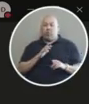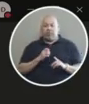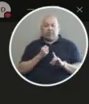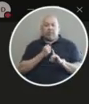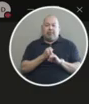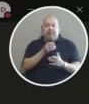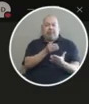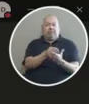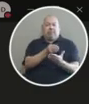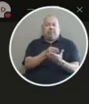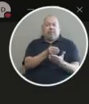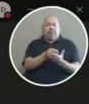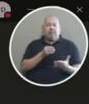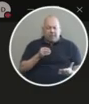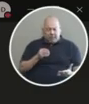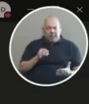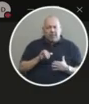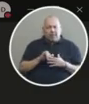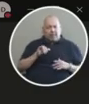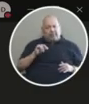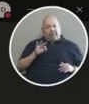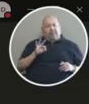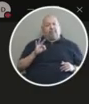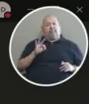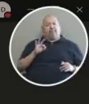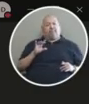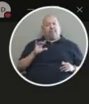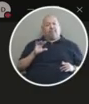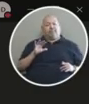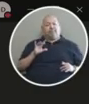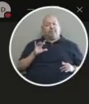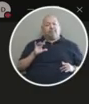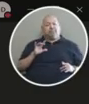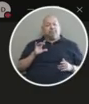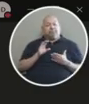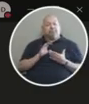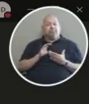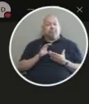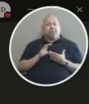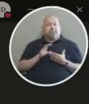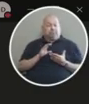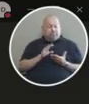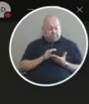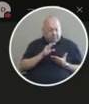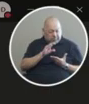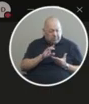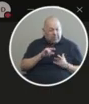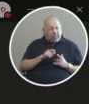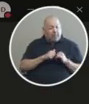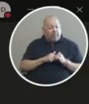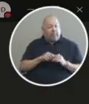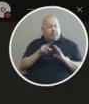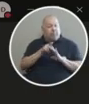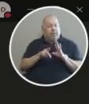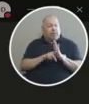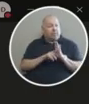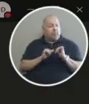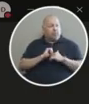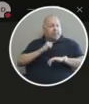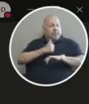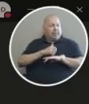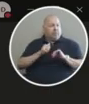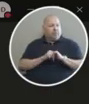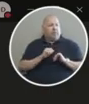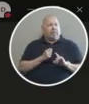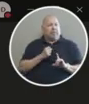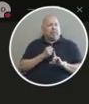impact fund dollars, as long as it's allotted within just the policy that we have set in place